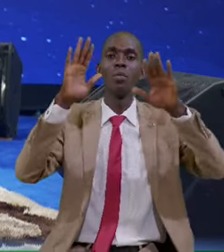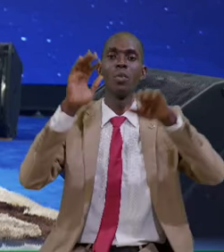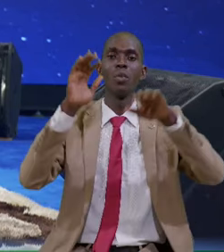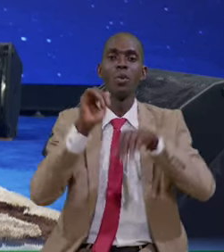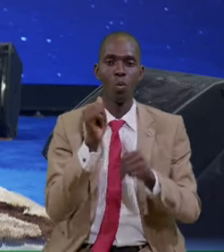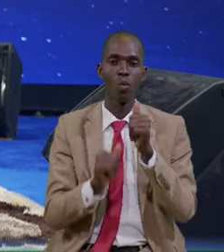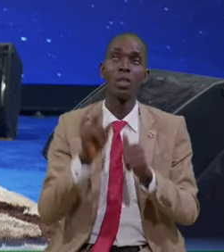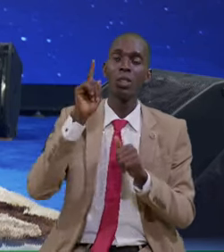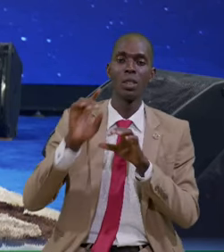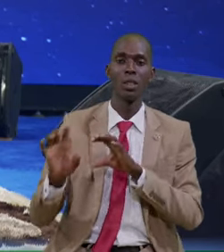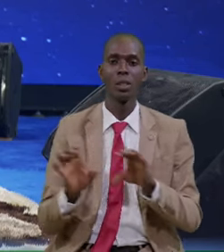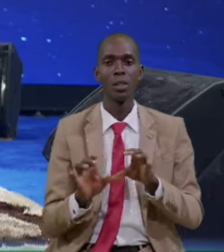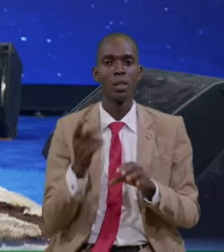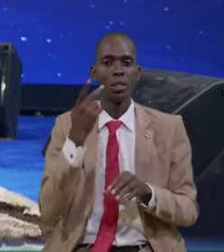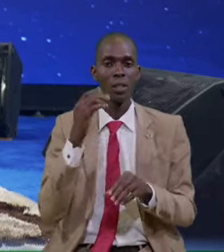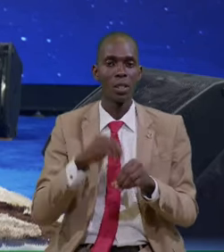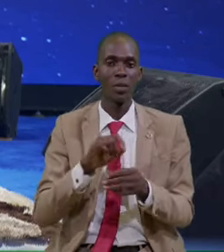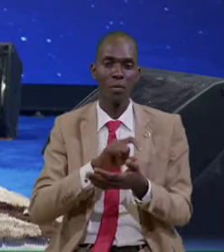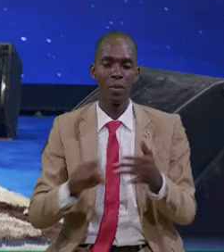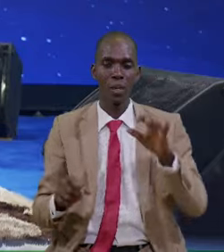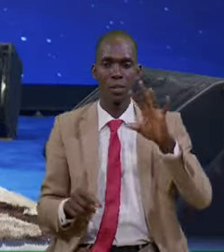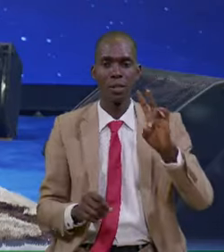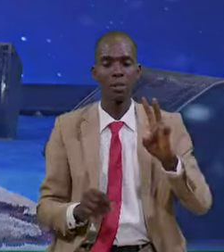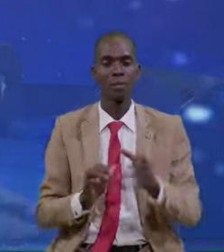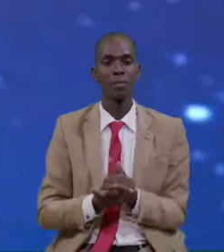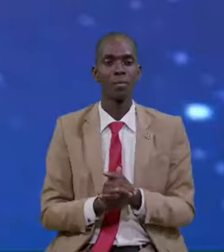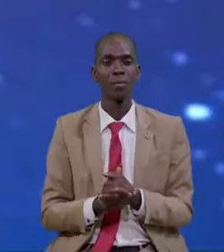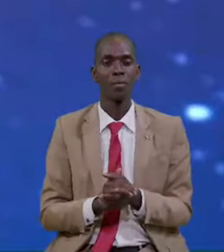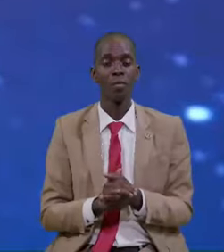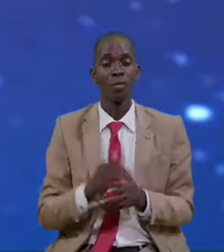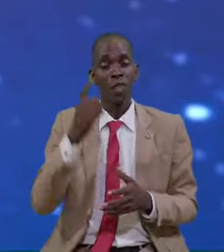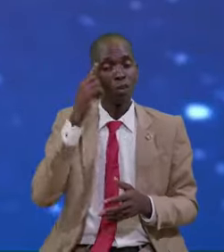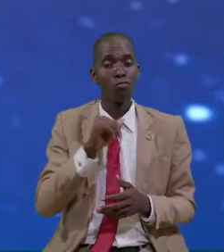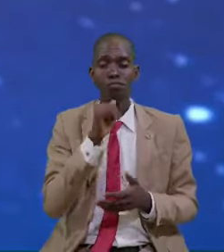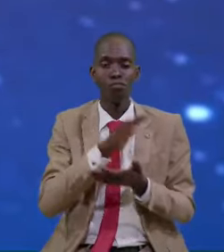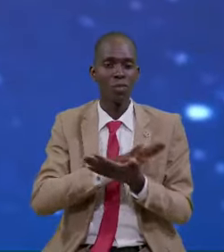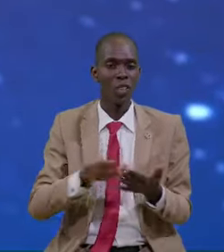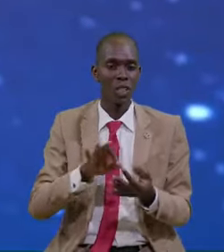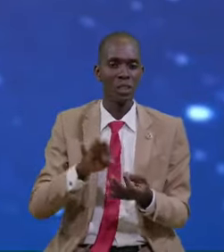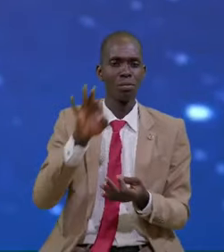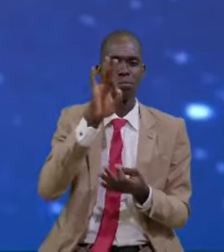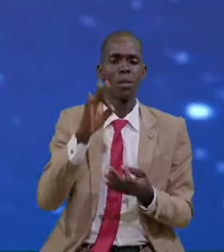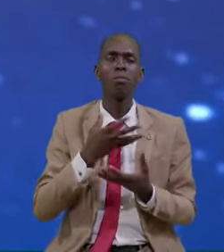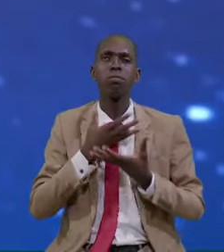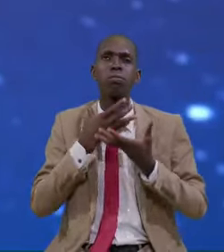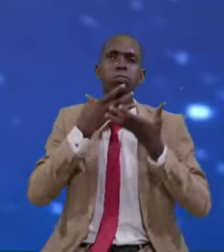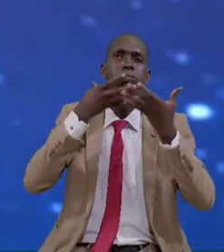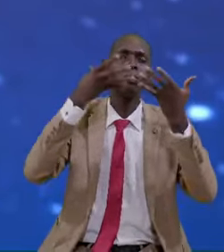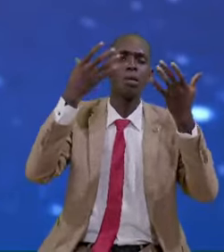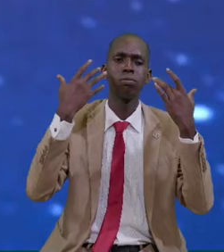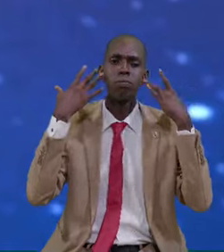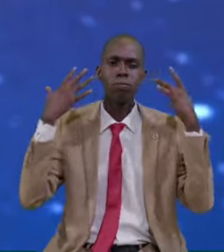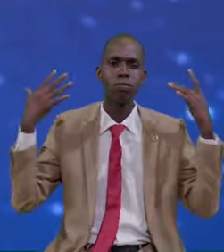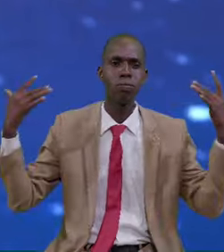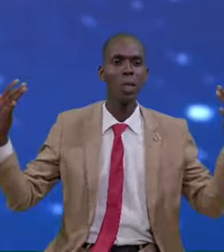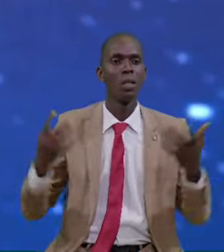he did. Look at verse 7. It says, for unclean spirits crying with loud voice